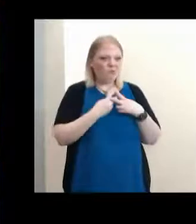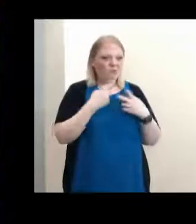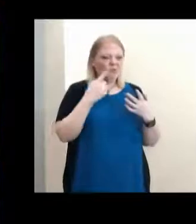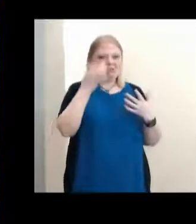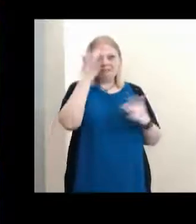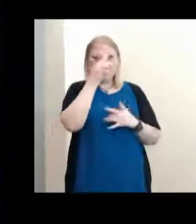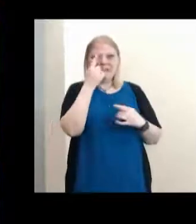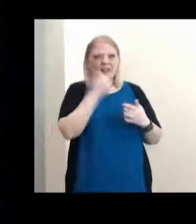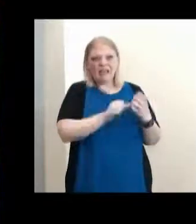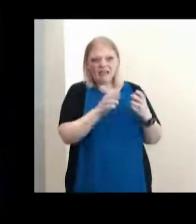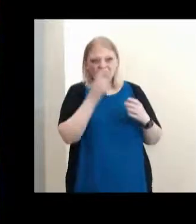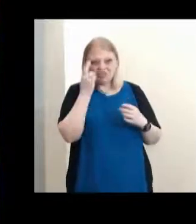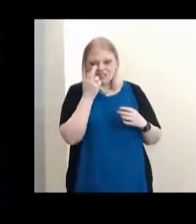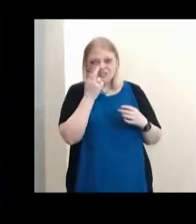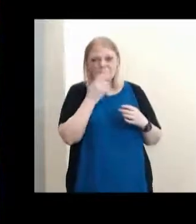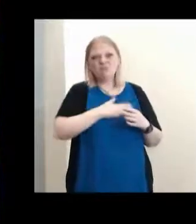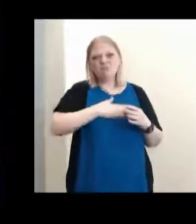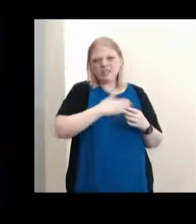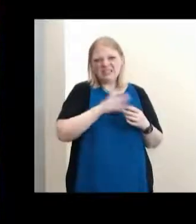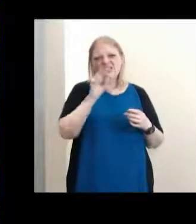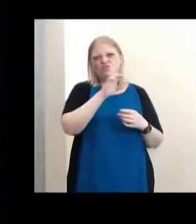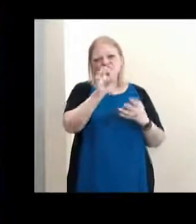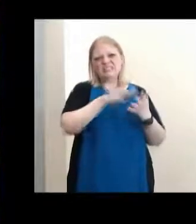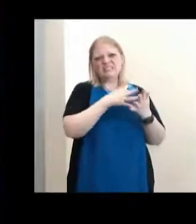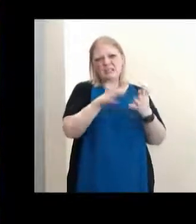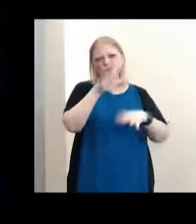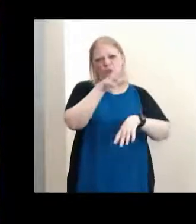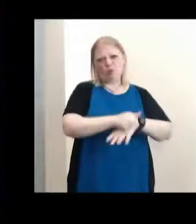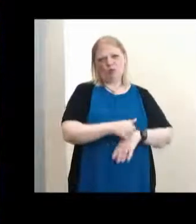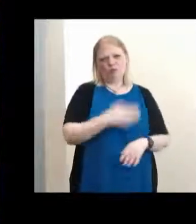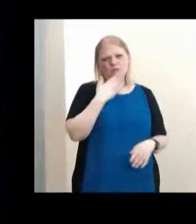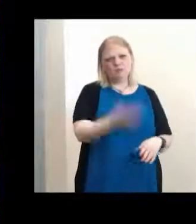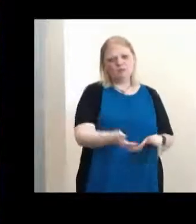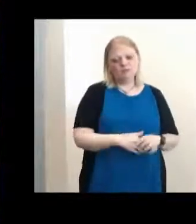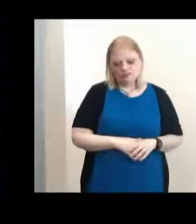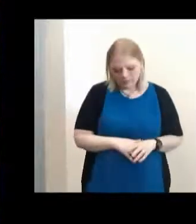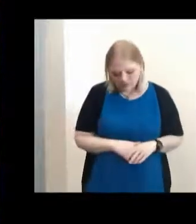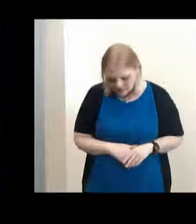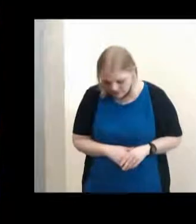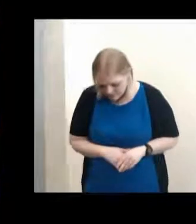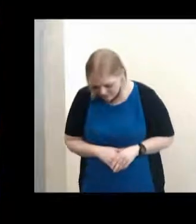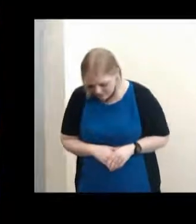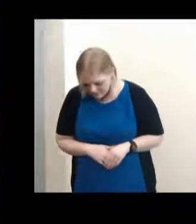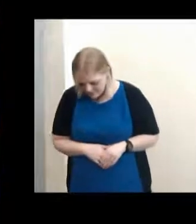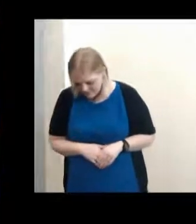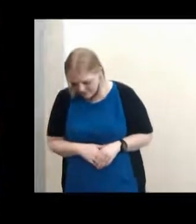reason, please reschedule your clinic appointment. Thank you.